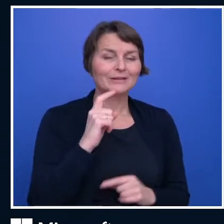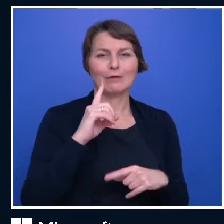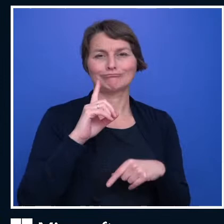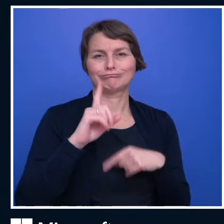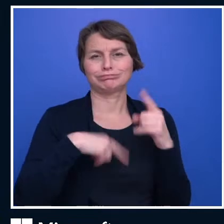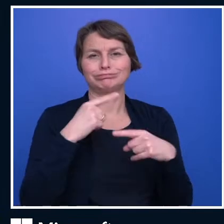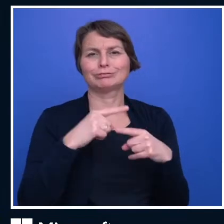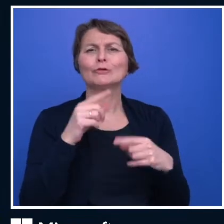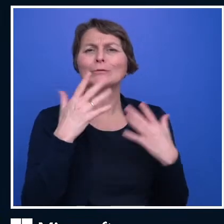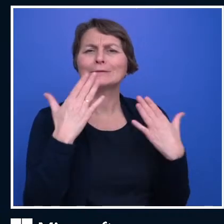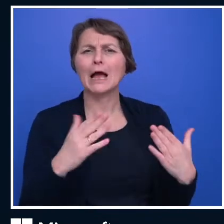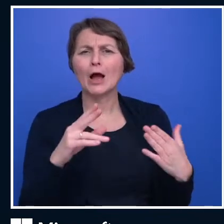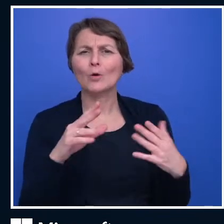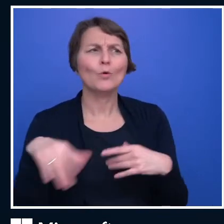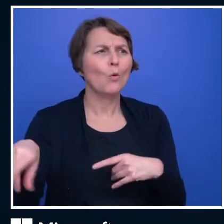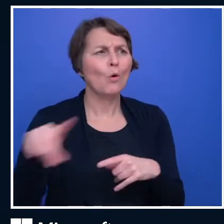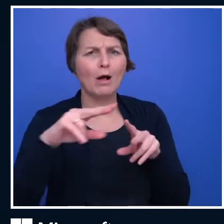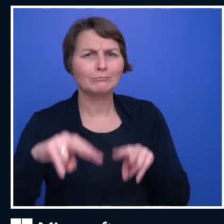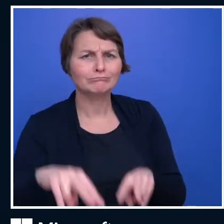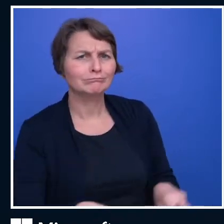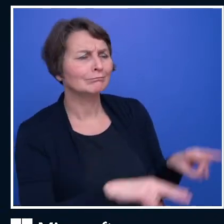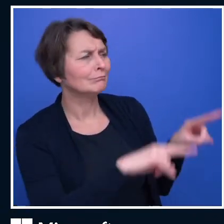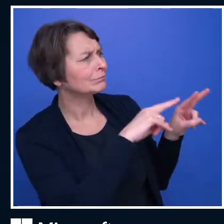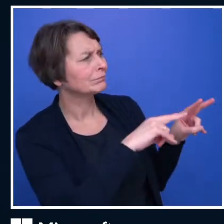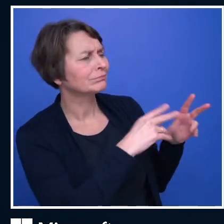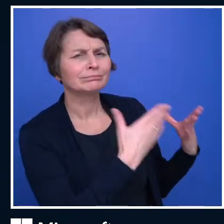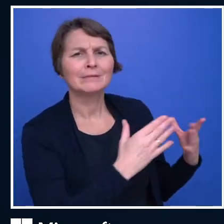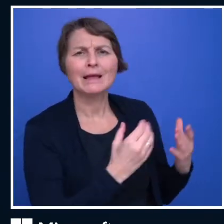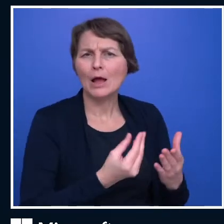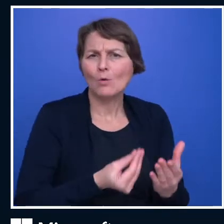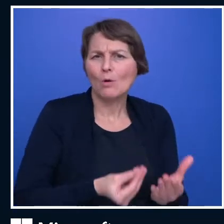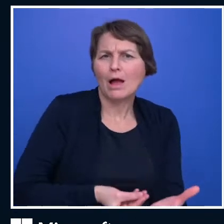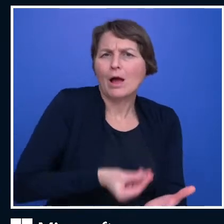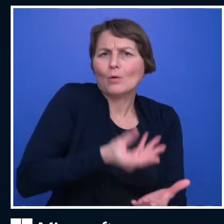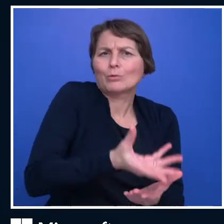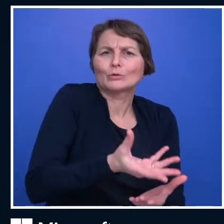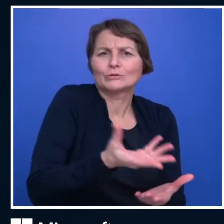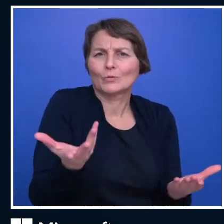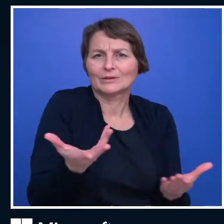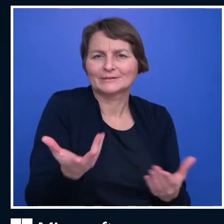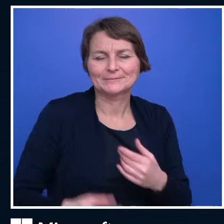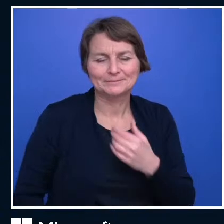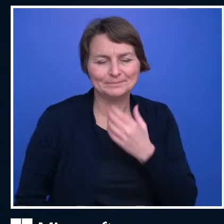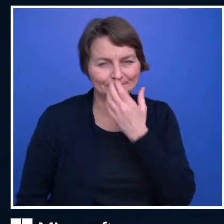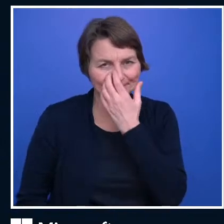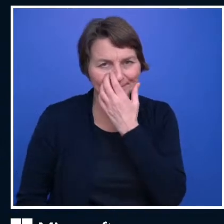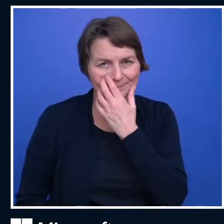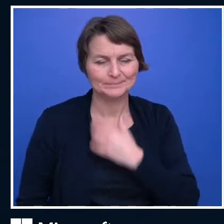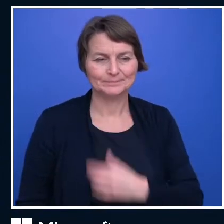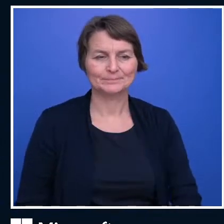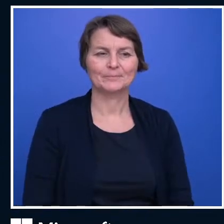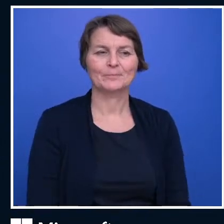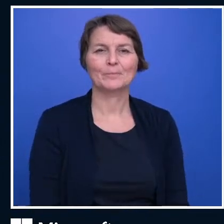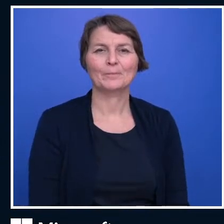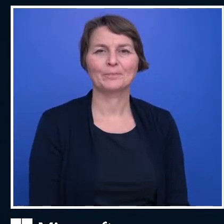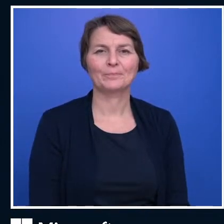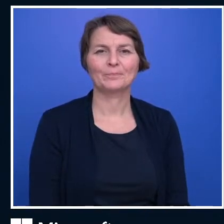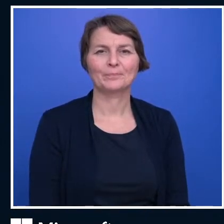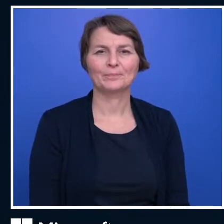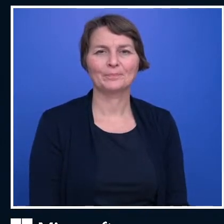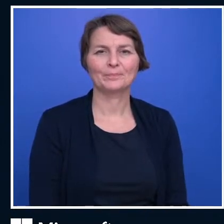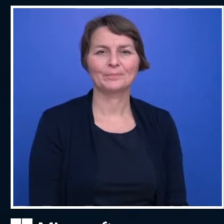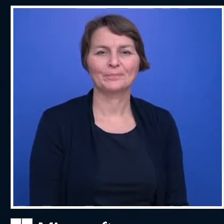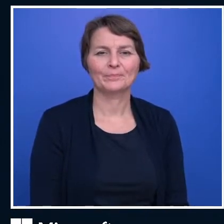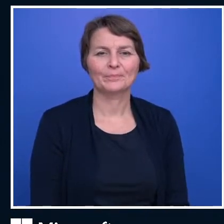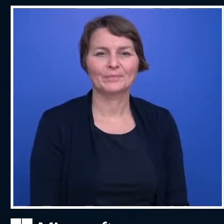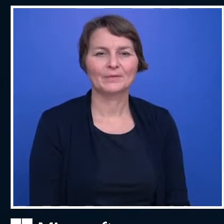at the outputs right now. So I'm taking the census